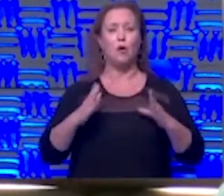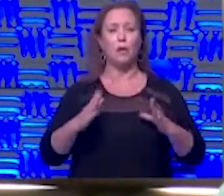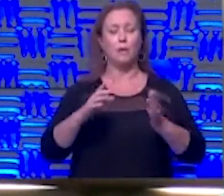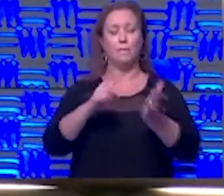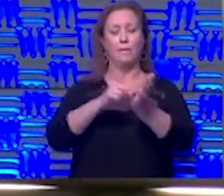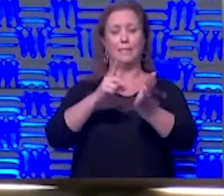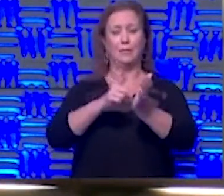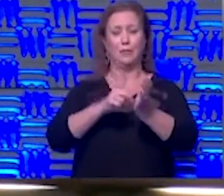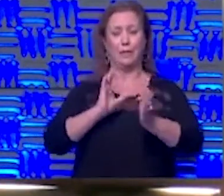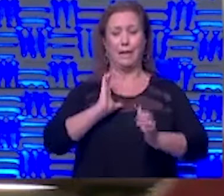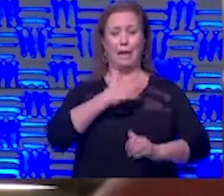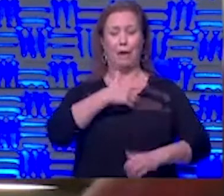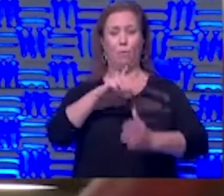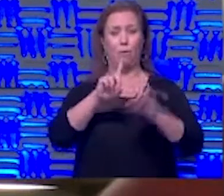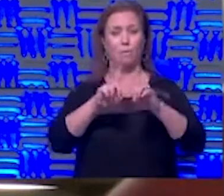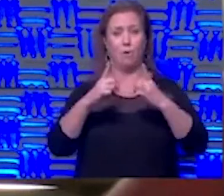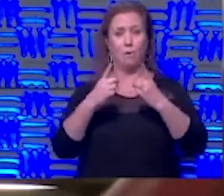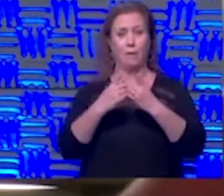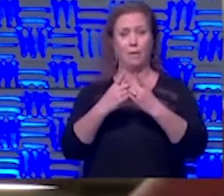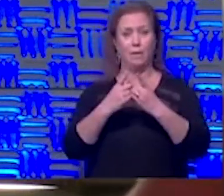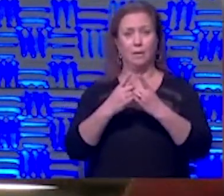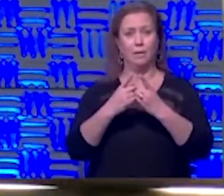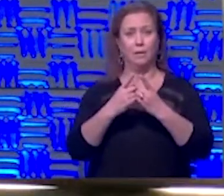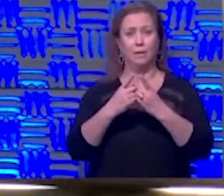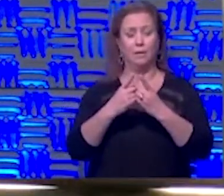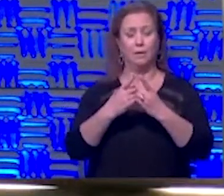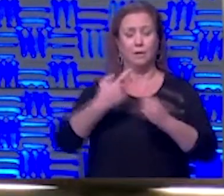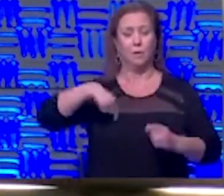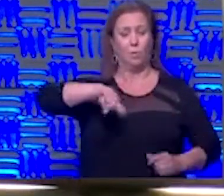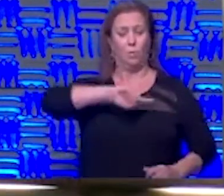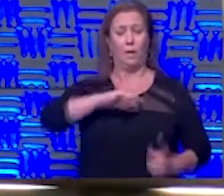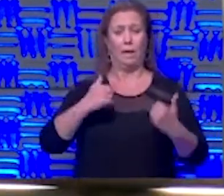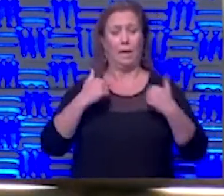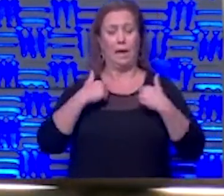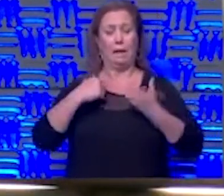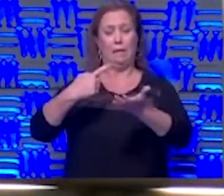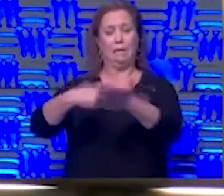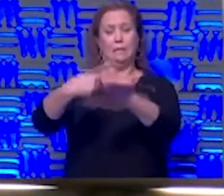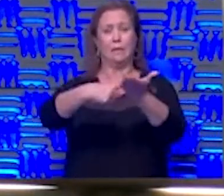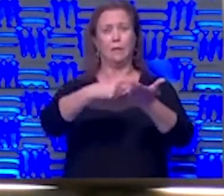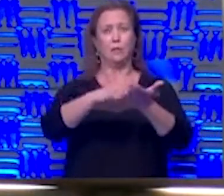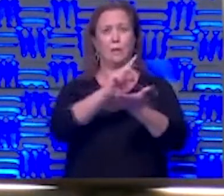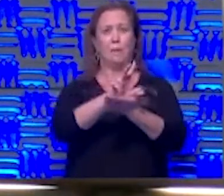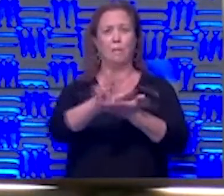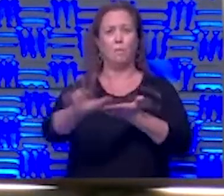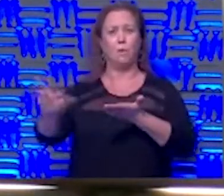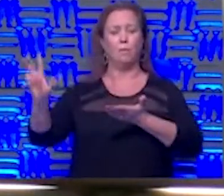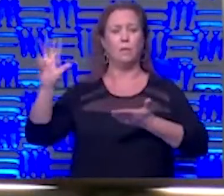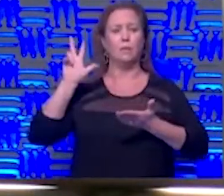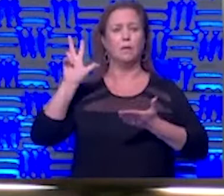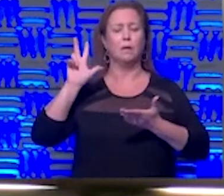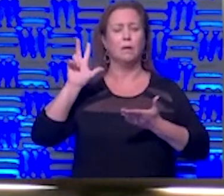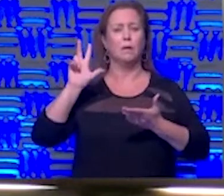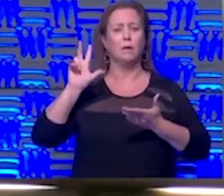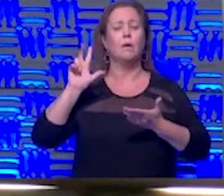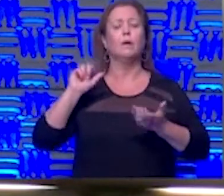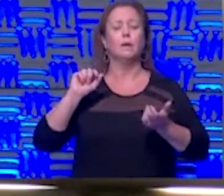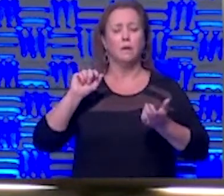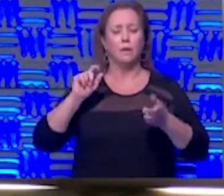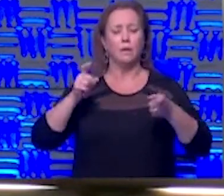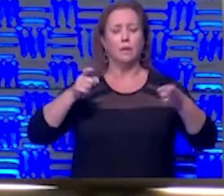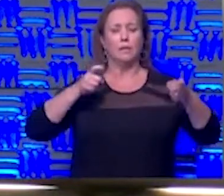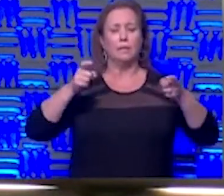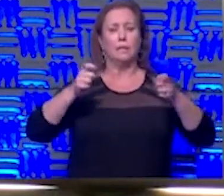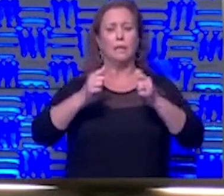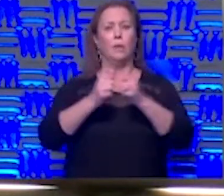physician in our department, and we had a discussion about 3 weeks ago, just dealing